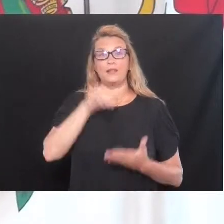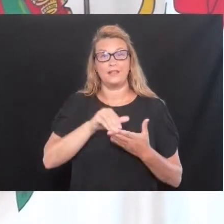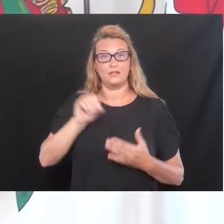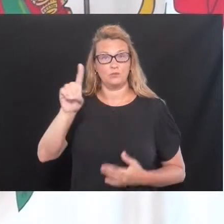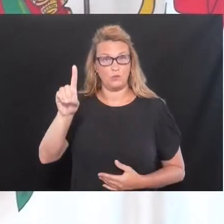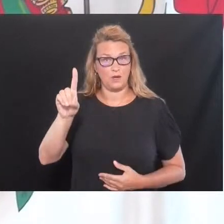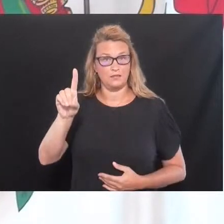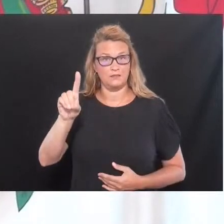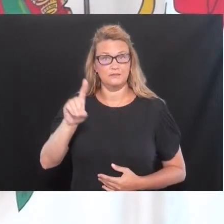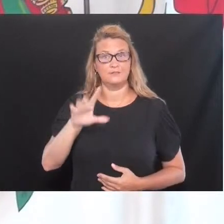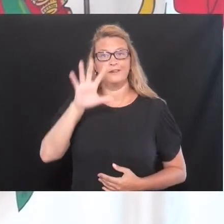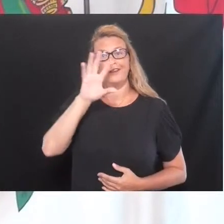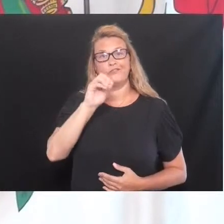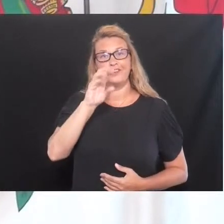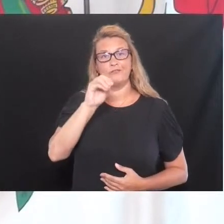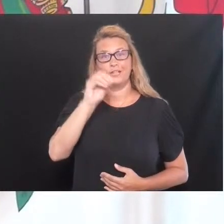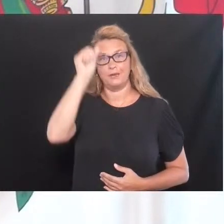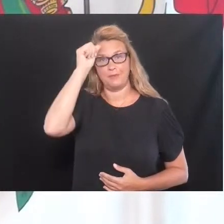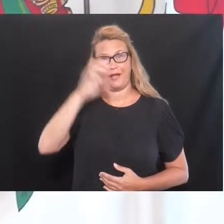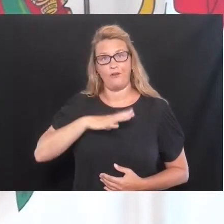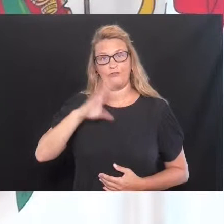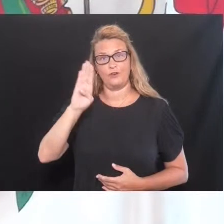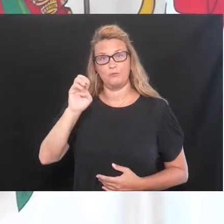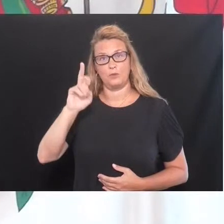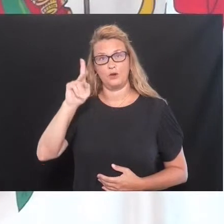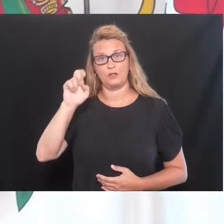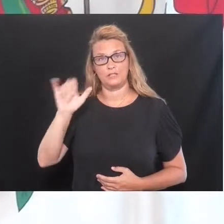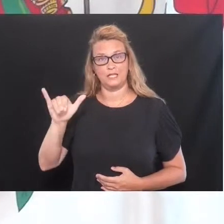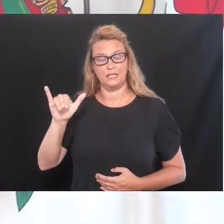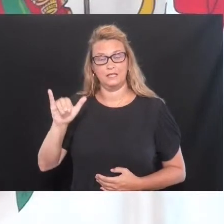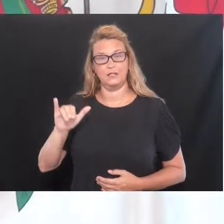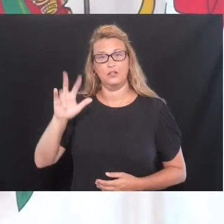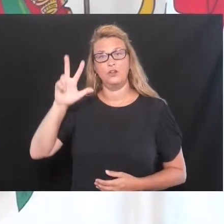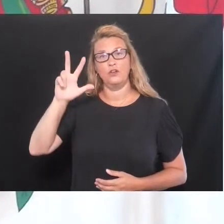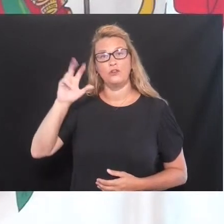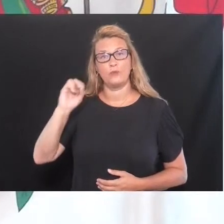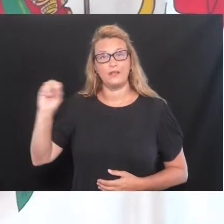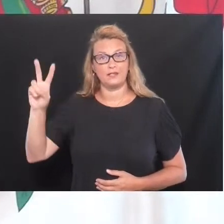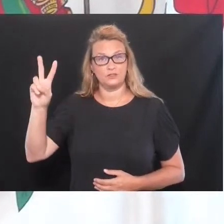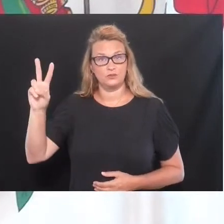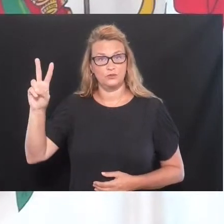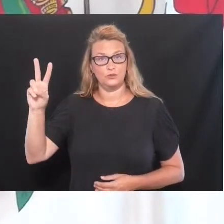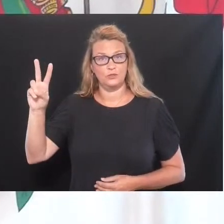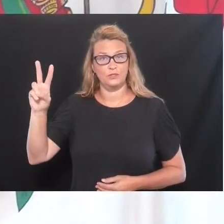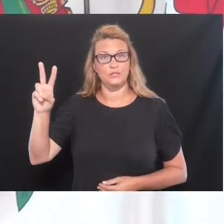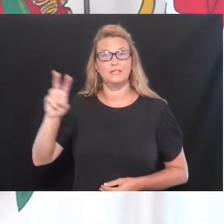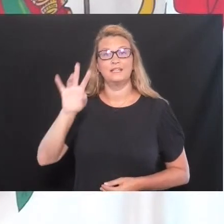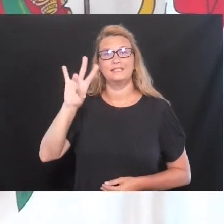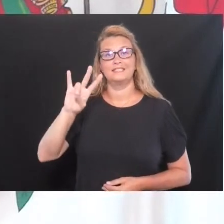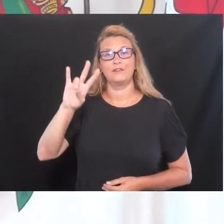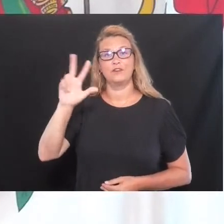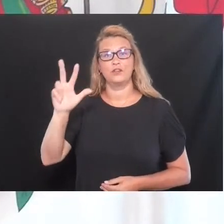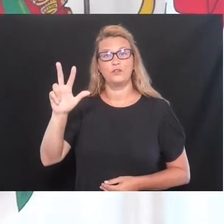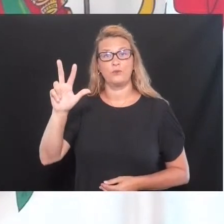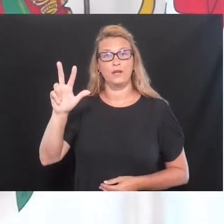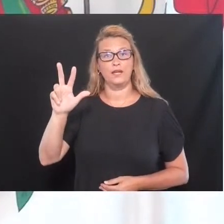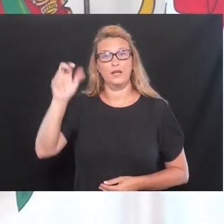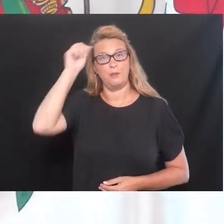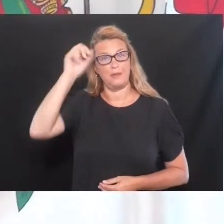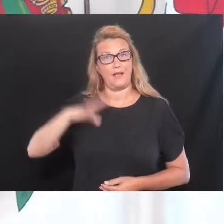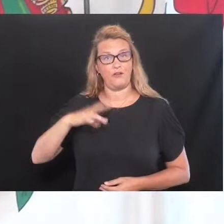a 50-year-old male from Berkeley County. The 3,002nd death is a 73-year-old male from Harrison